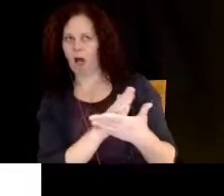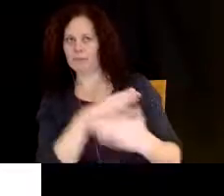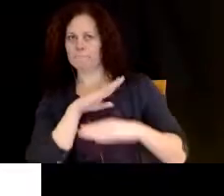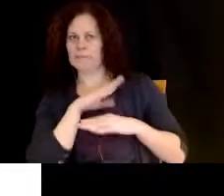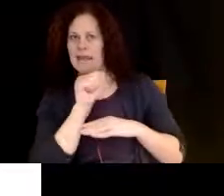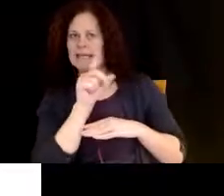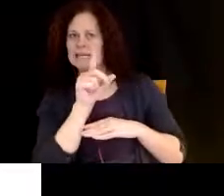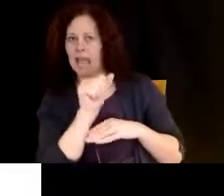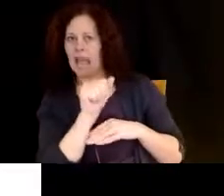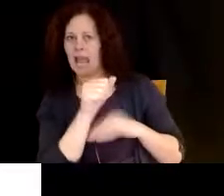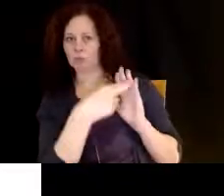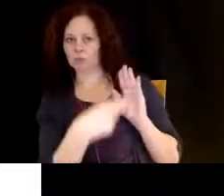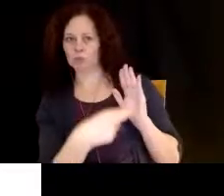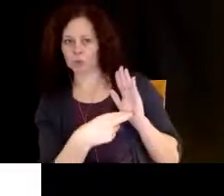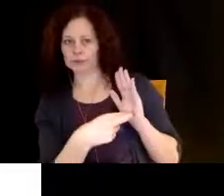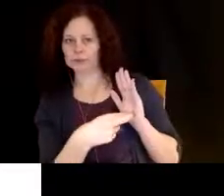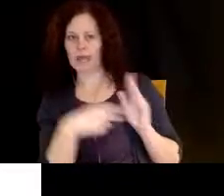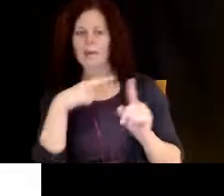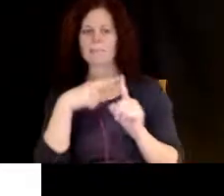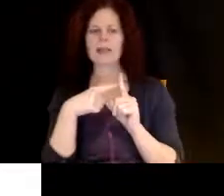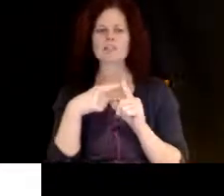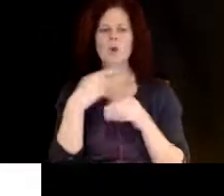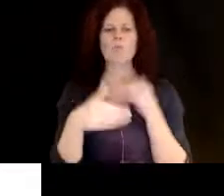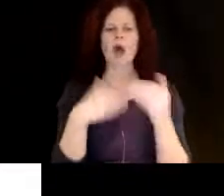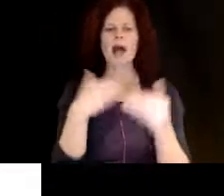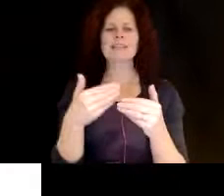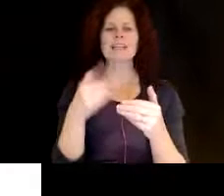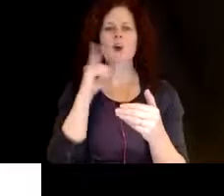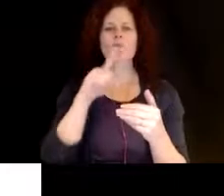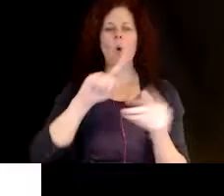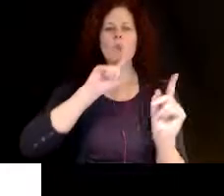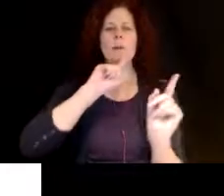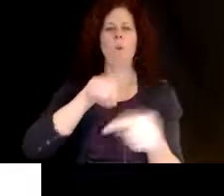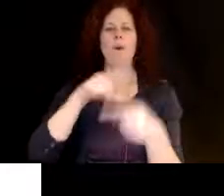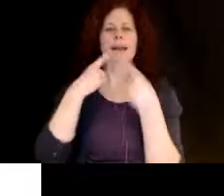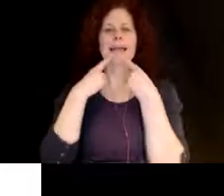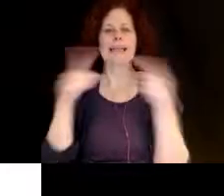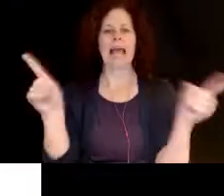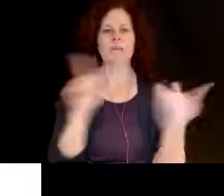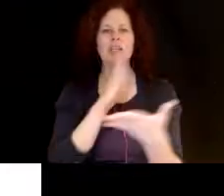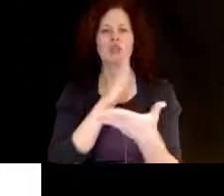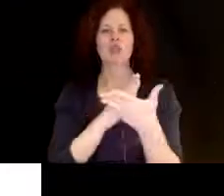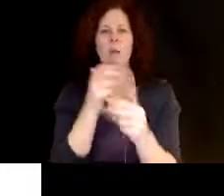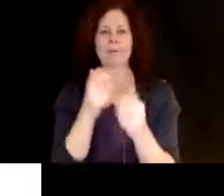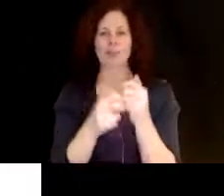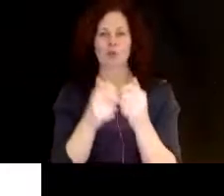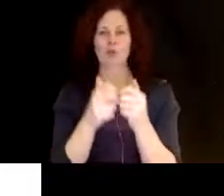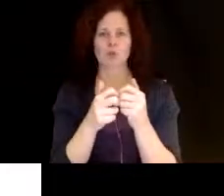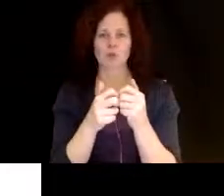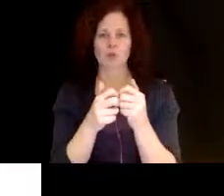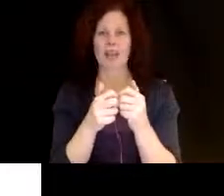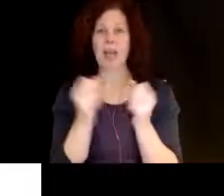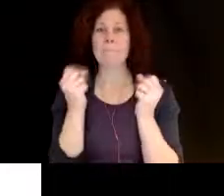at stops, which riders often were unclear about. And then these aren't directly related to ADA, but we also recommend